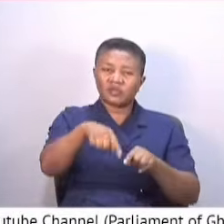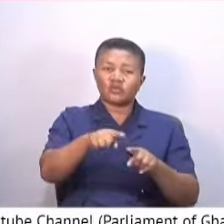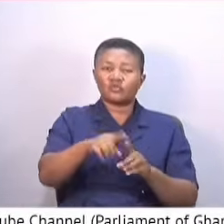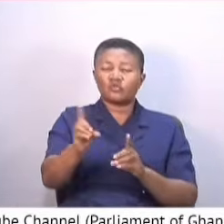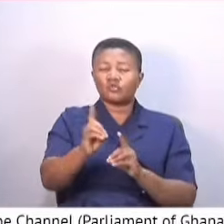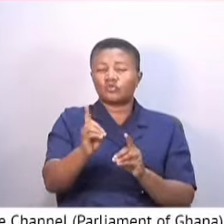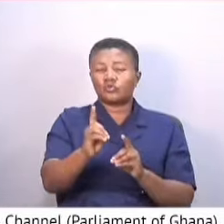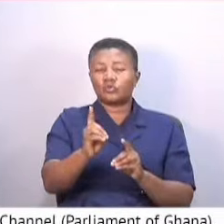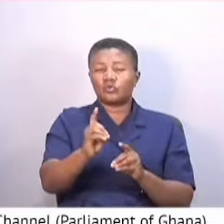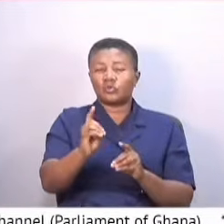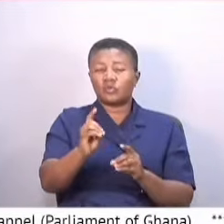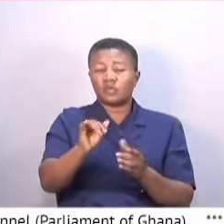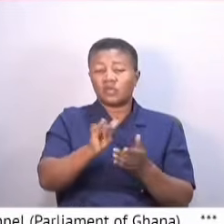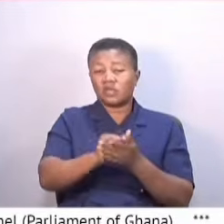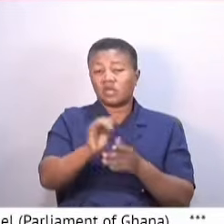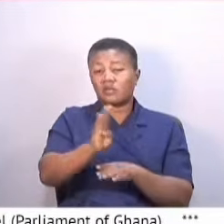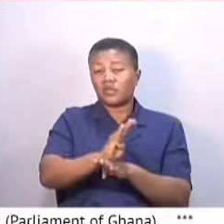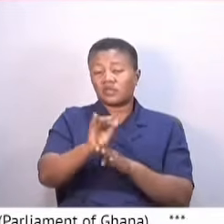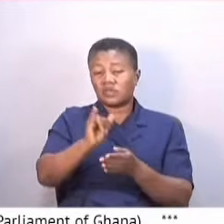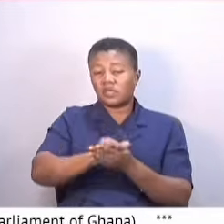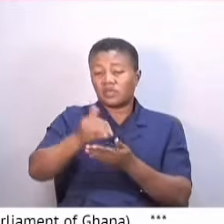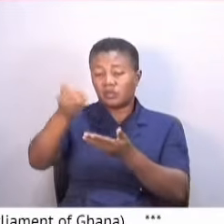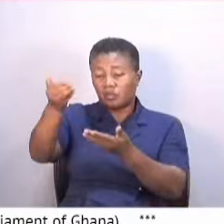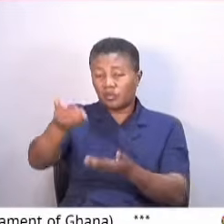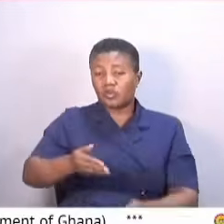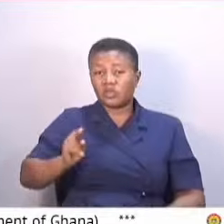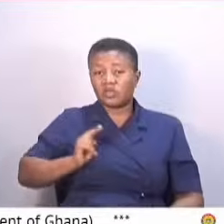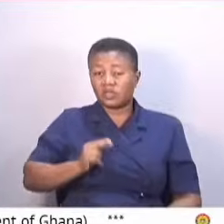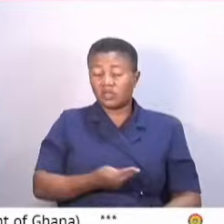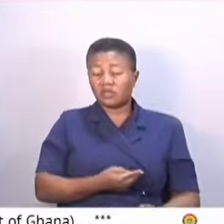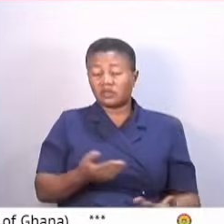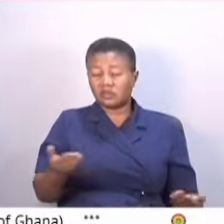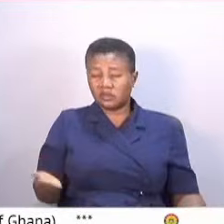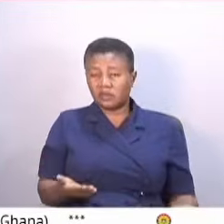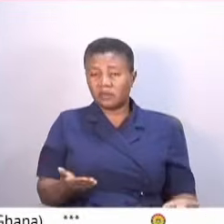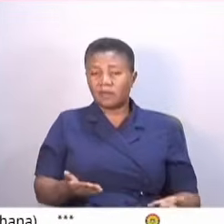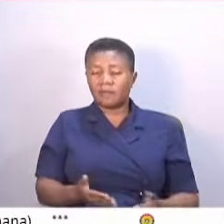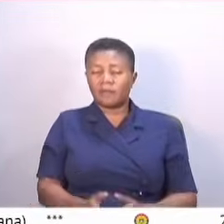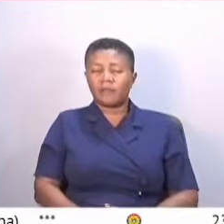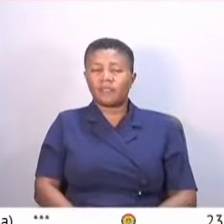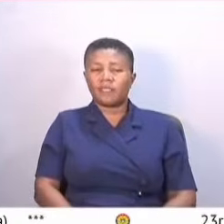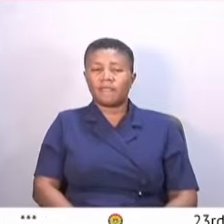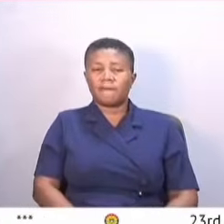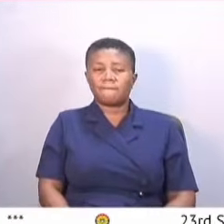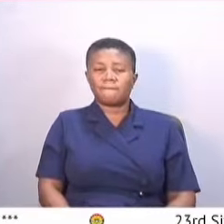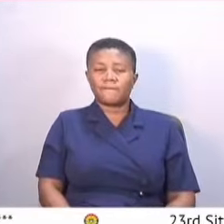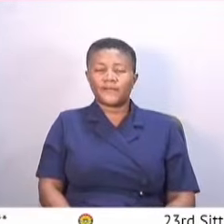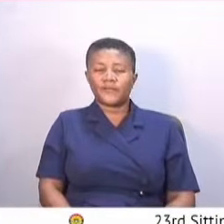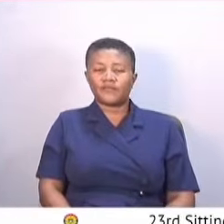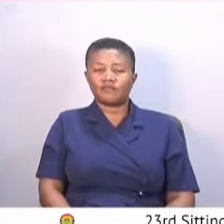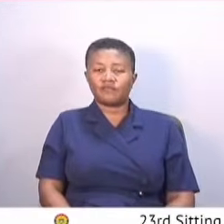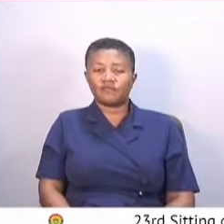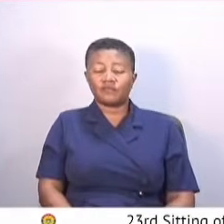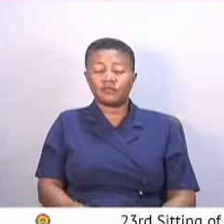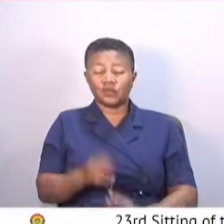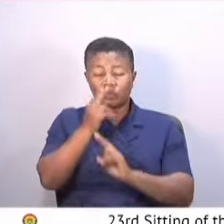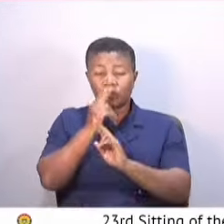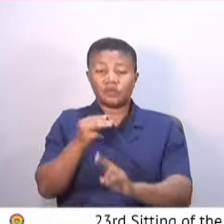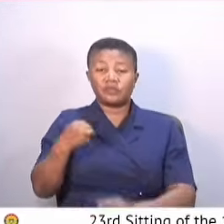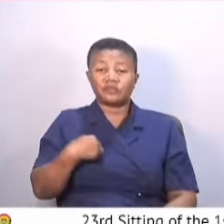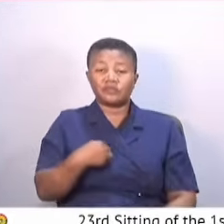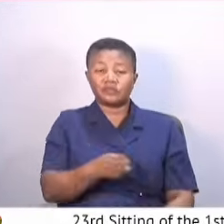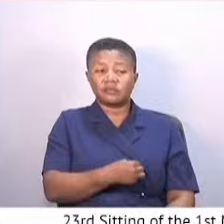business for which we've been voted to come and conduct. But honourable